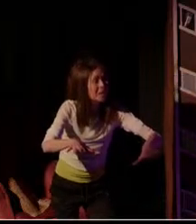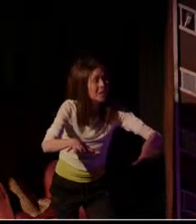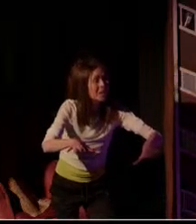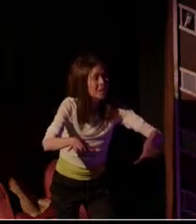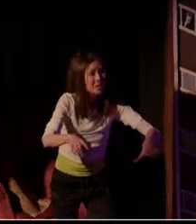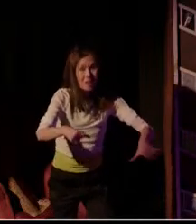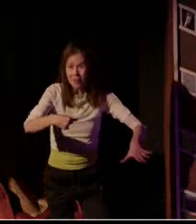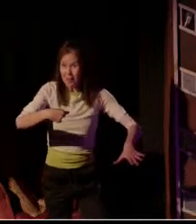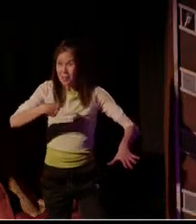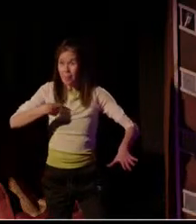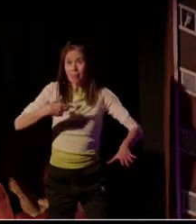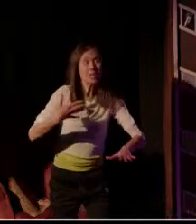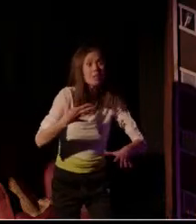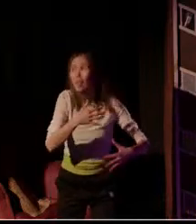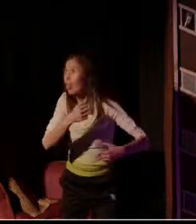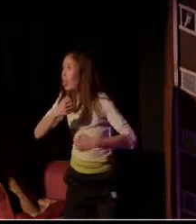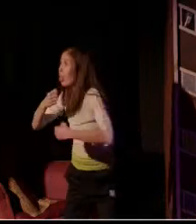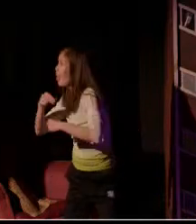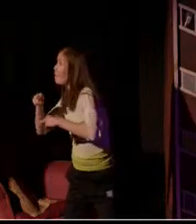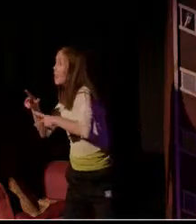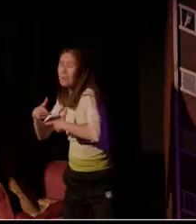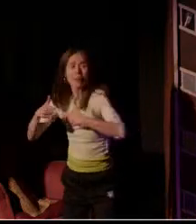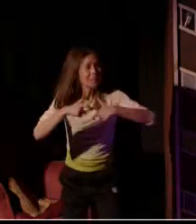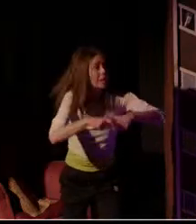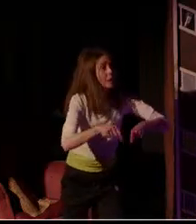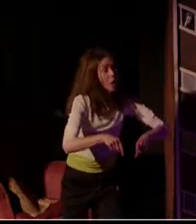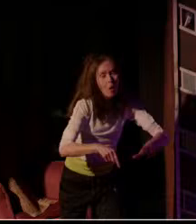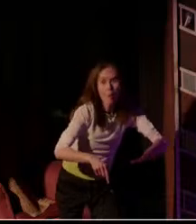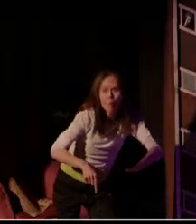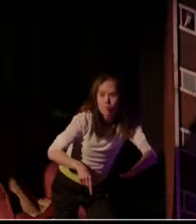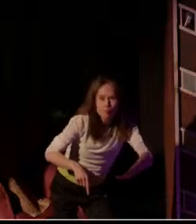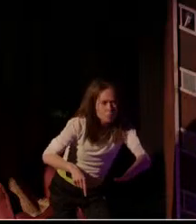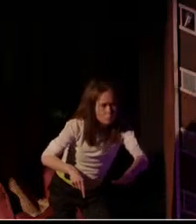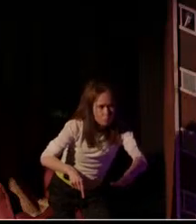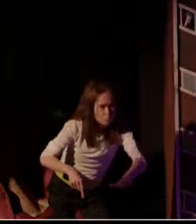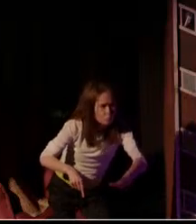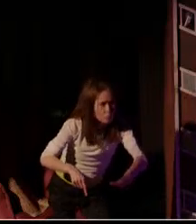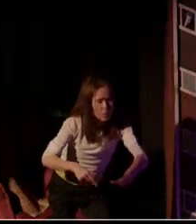leash unwillingly. Gentle Florizel,